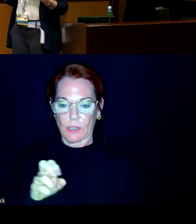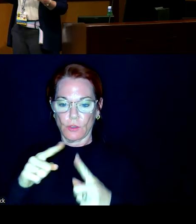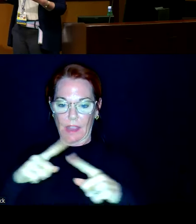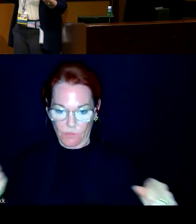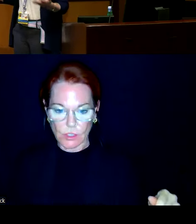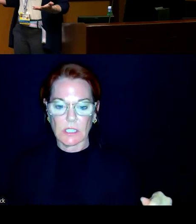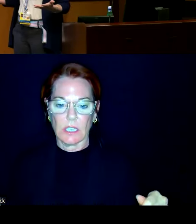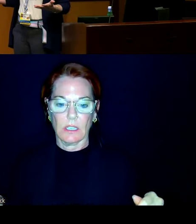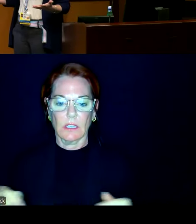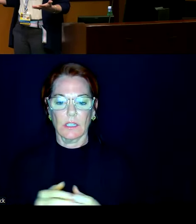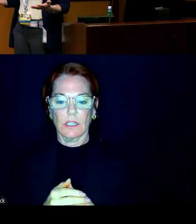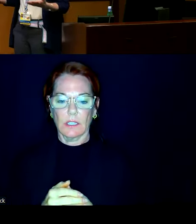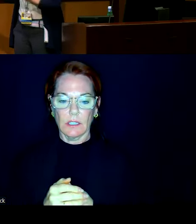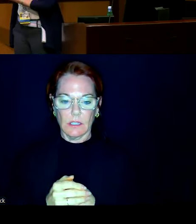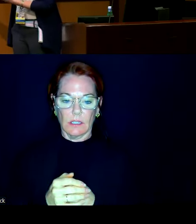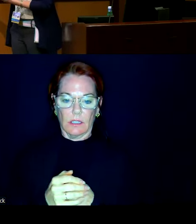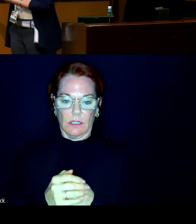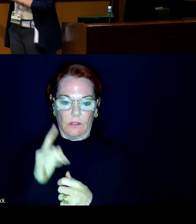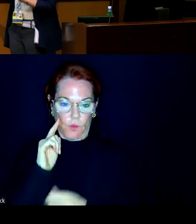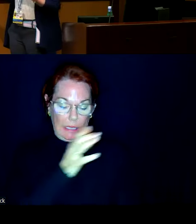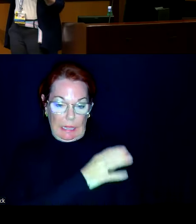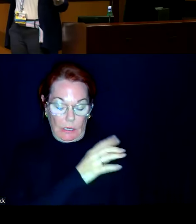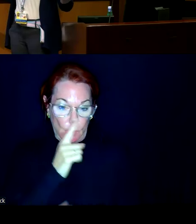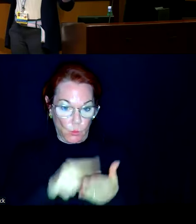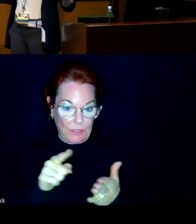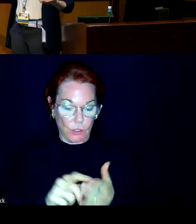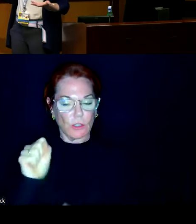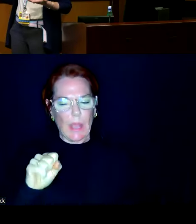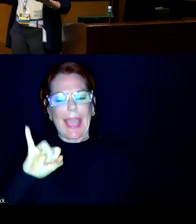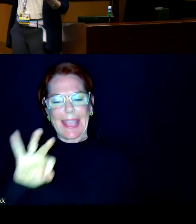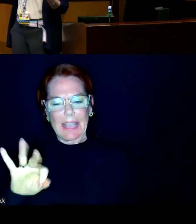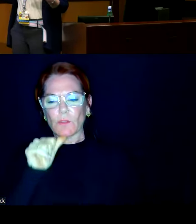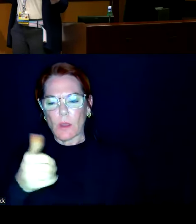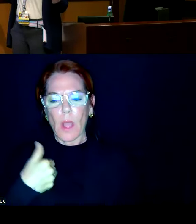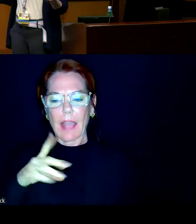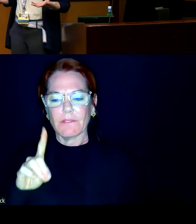Again, like if we don't have the data, how do we say it's not this or that?